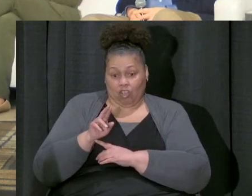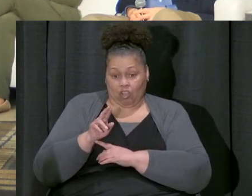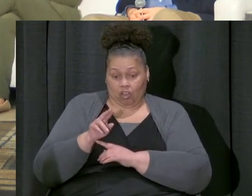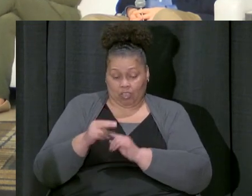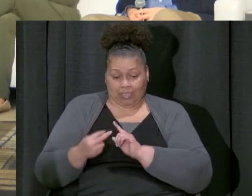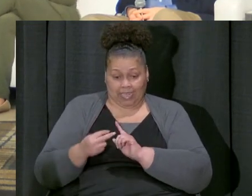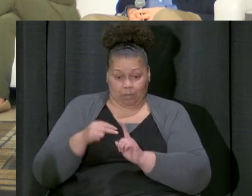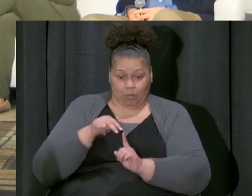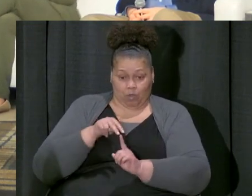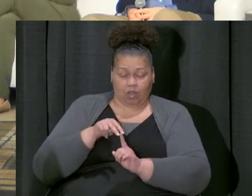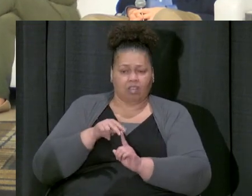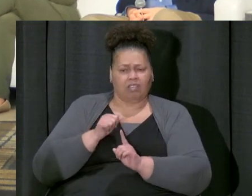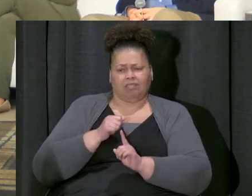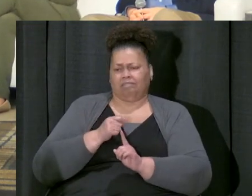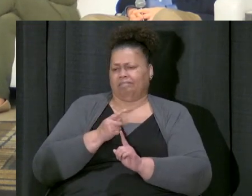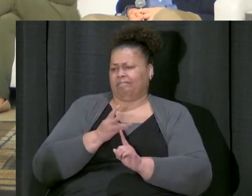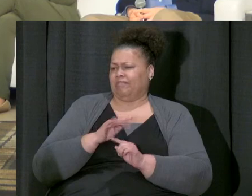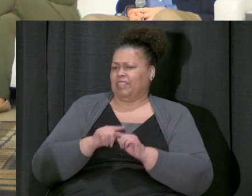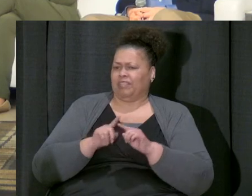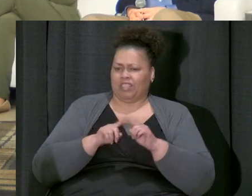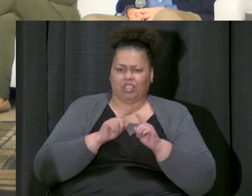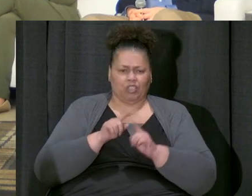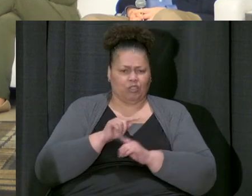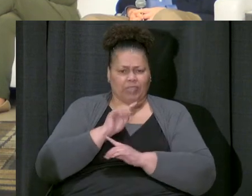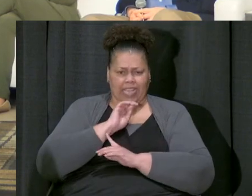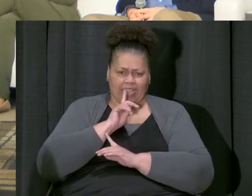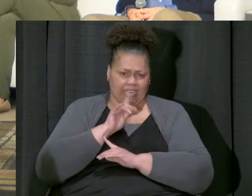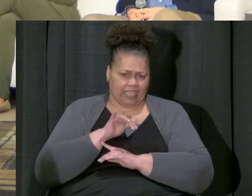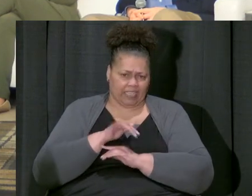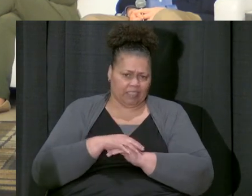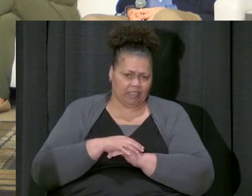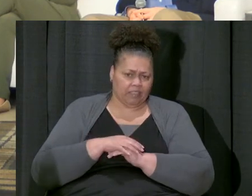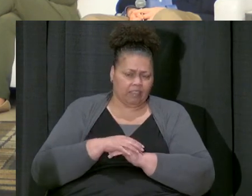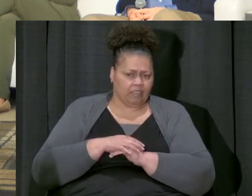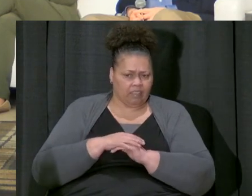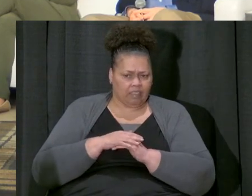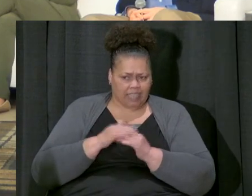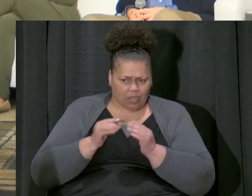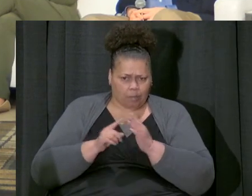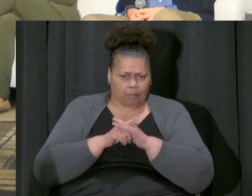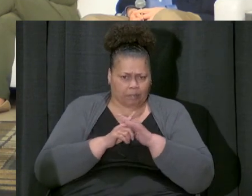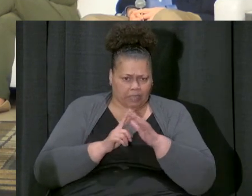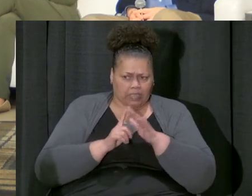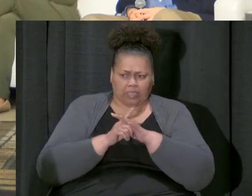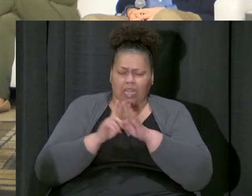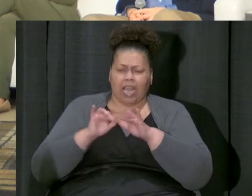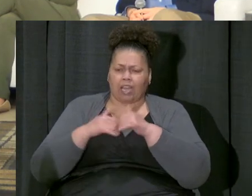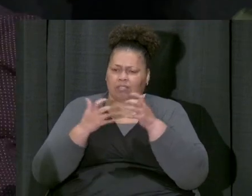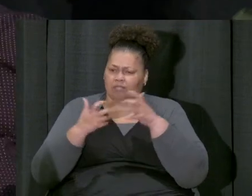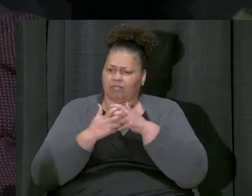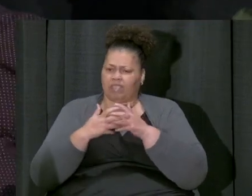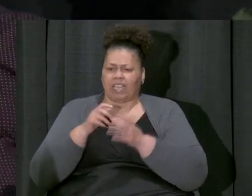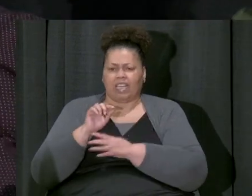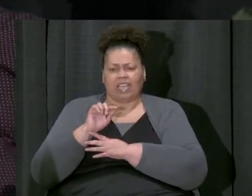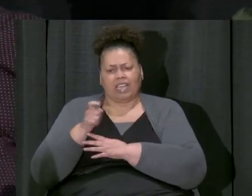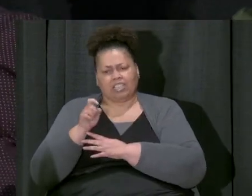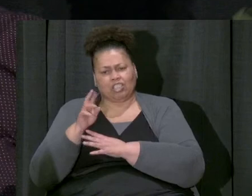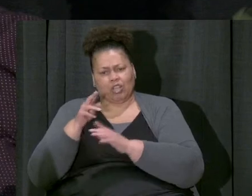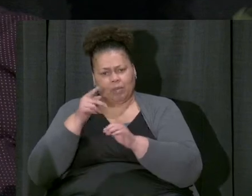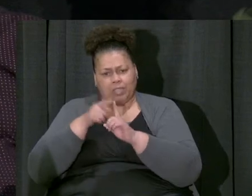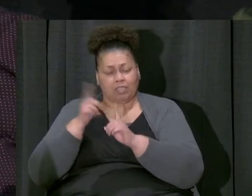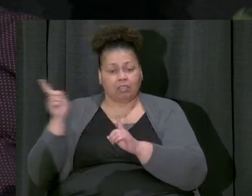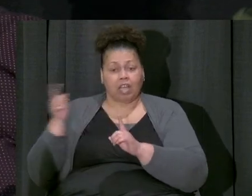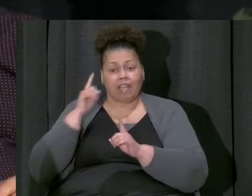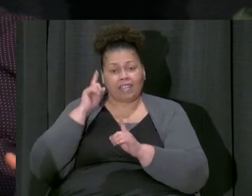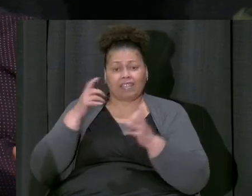you know, there are a number of different realities, so to speak, that are involved there. How does this fit in with the XR mission? I think it fits in a